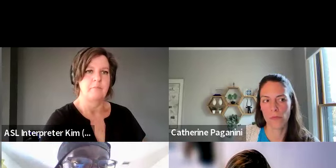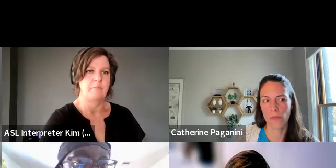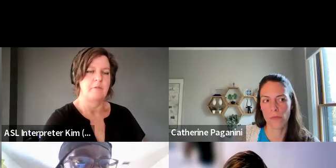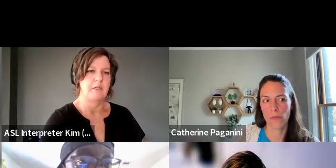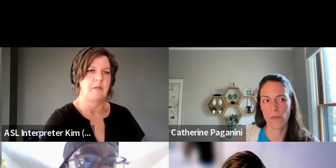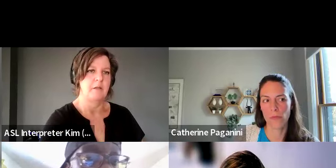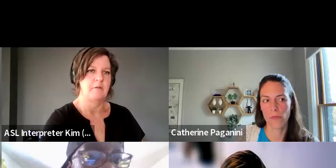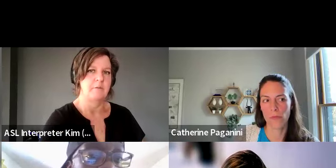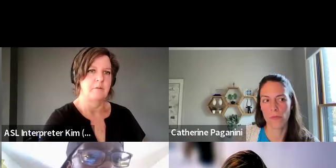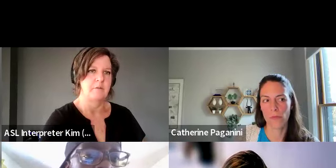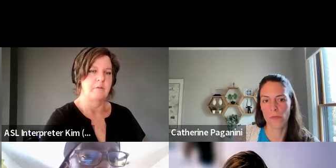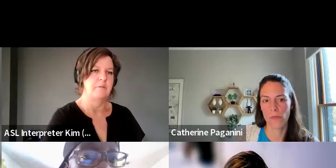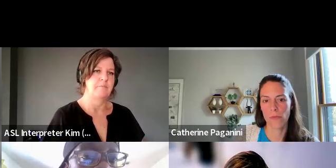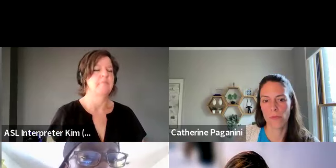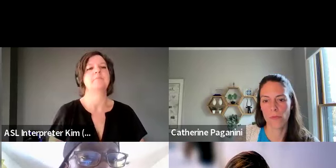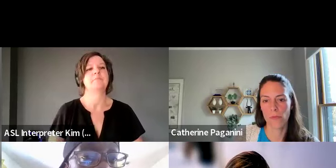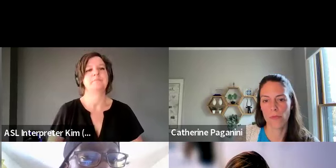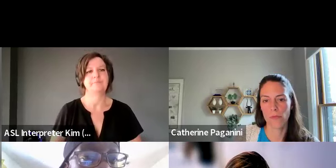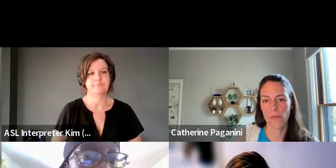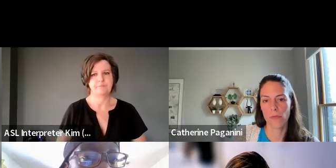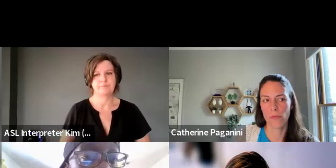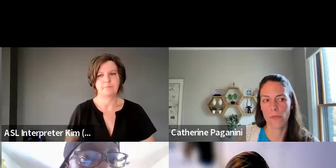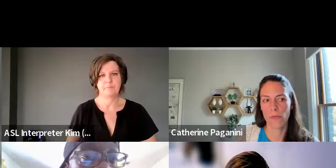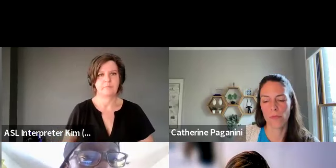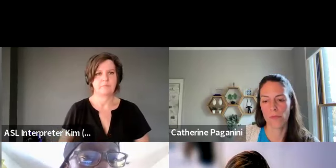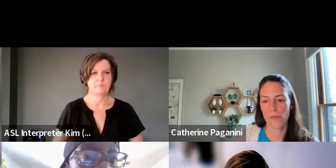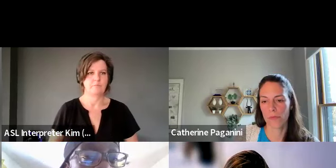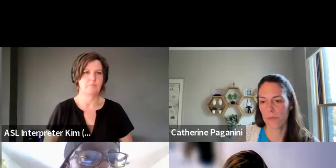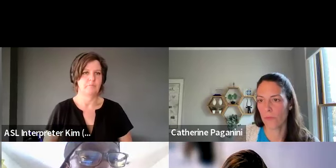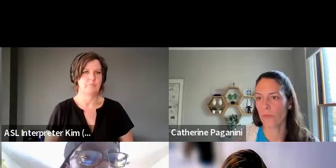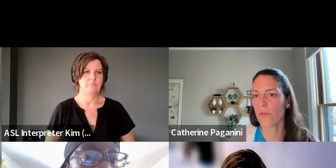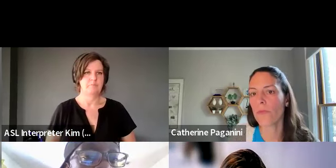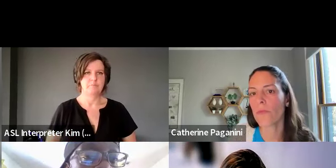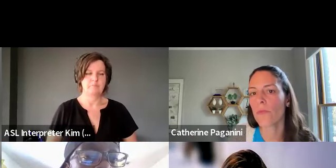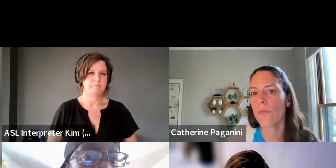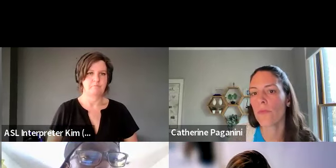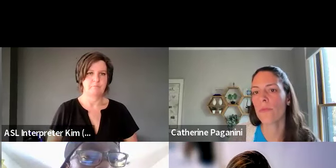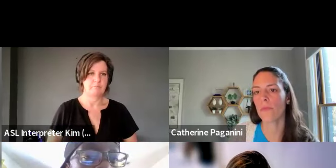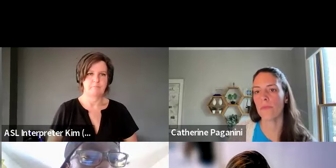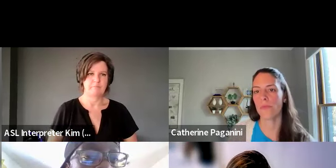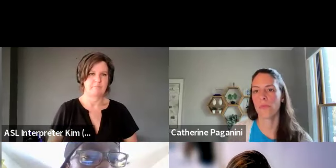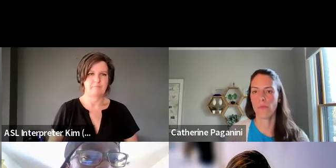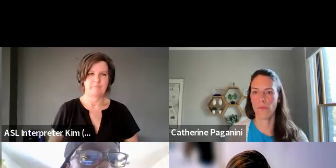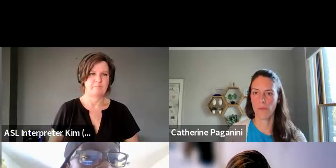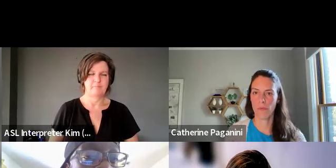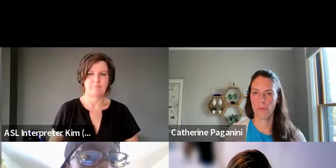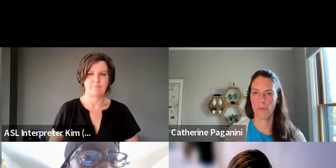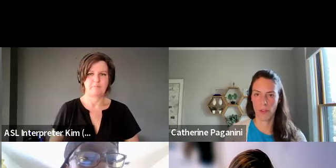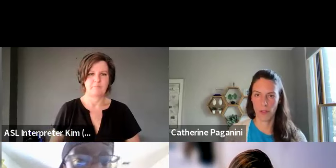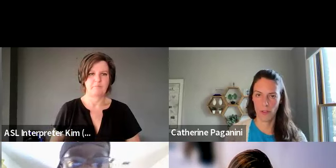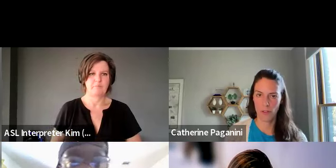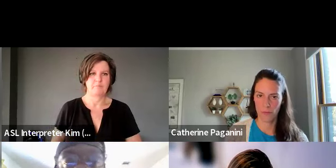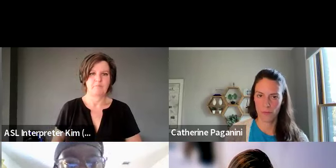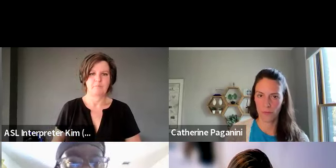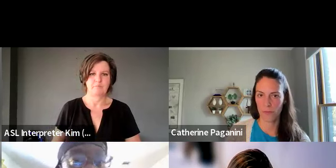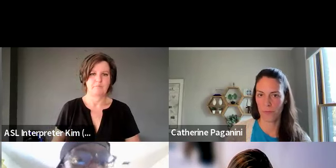CNCF has a glossary for their different terminology. And there's not a lot of